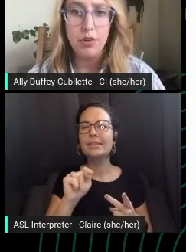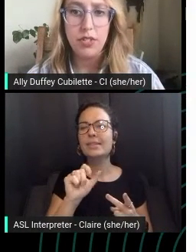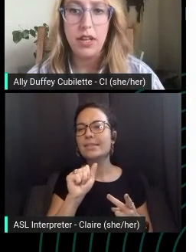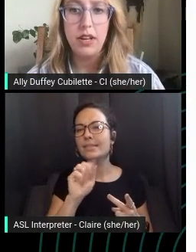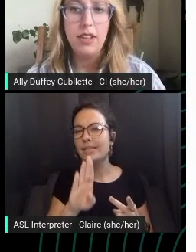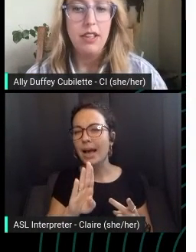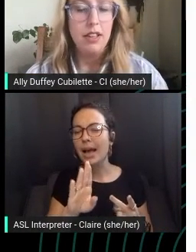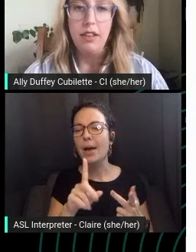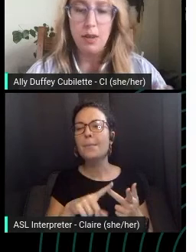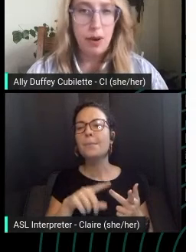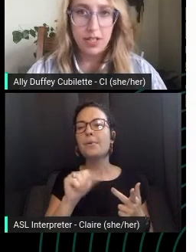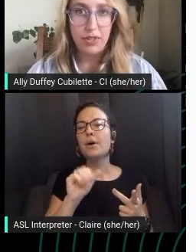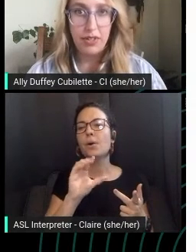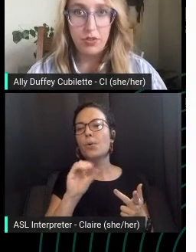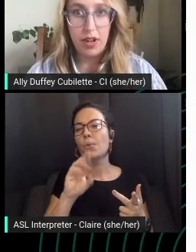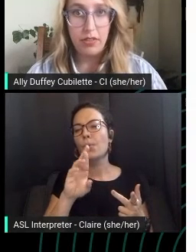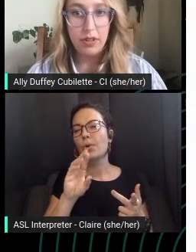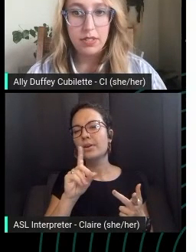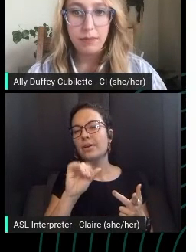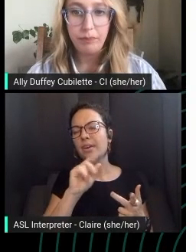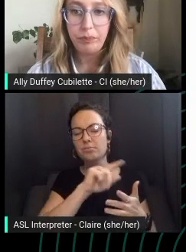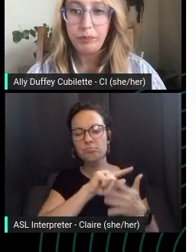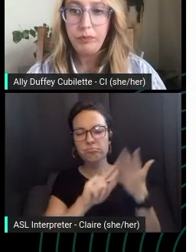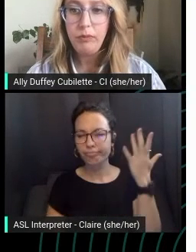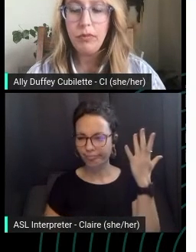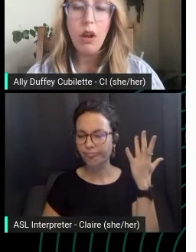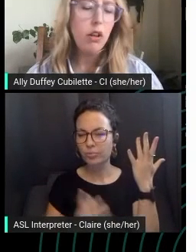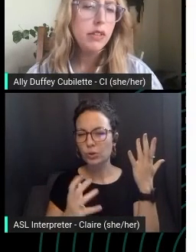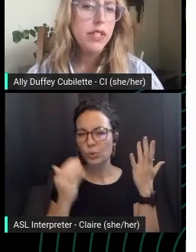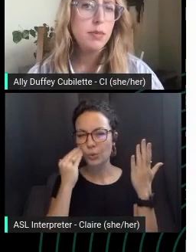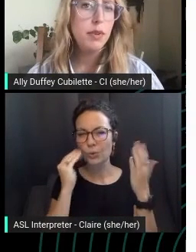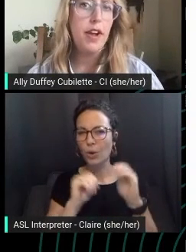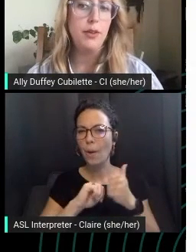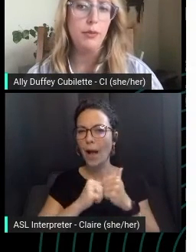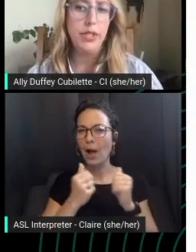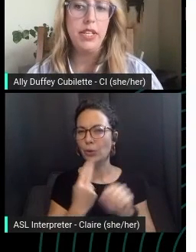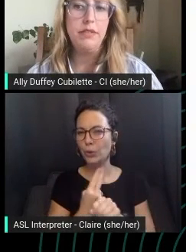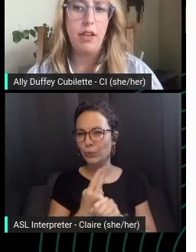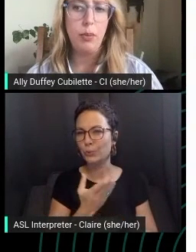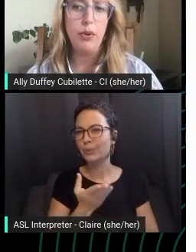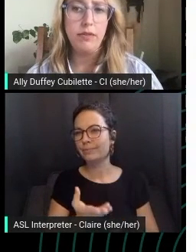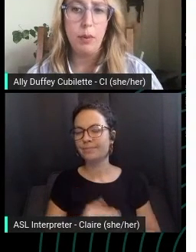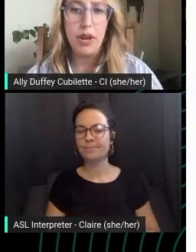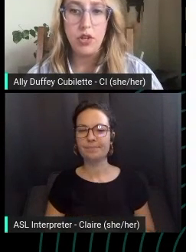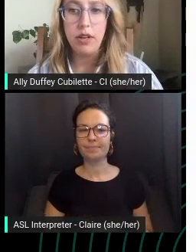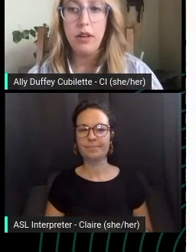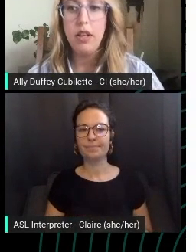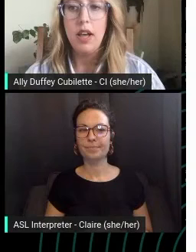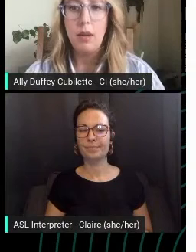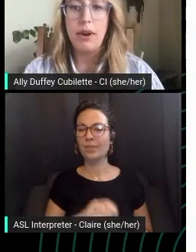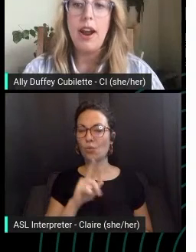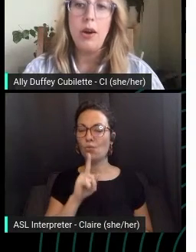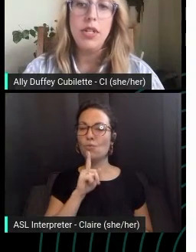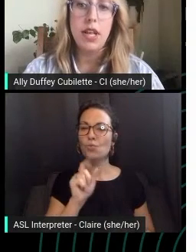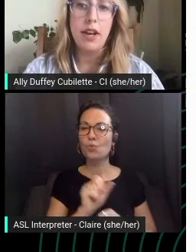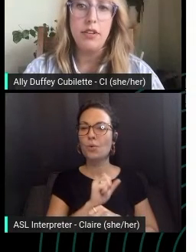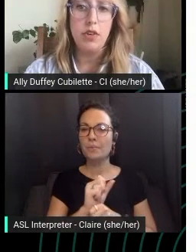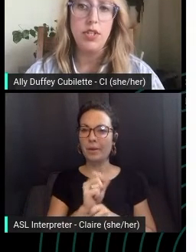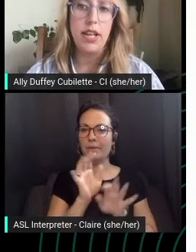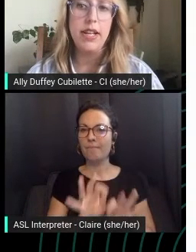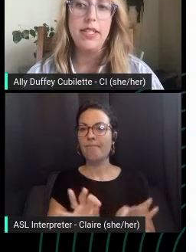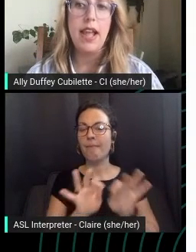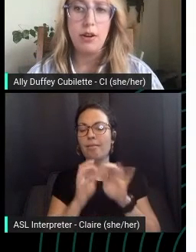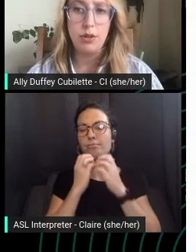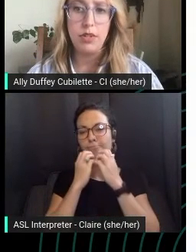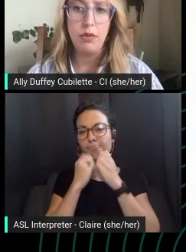have on your site. The possibilities are endless. All of this can provide really valuable information about how the design